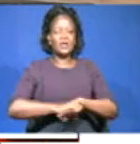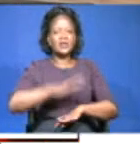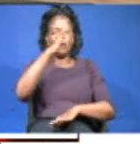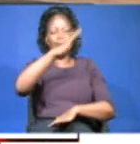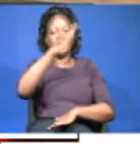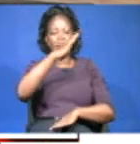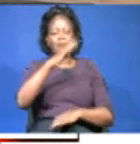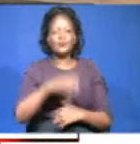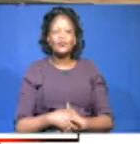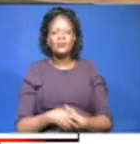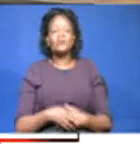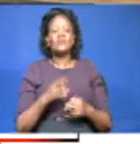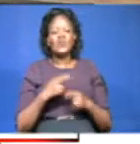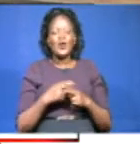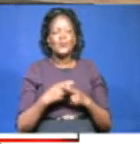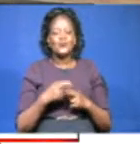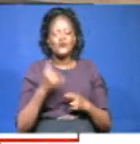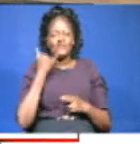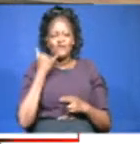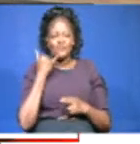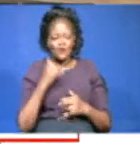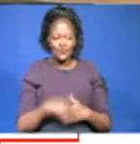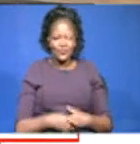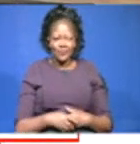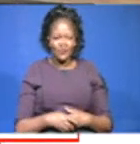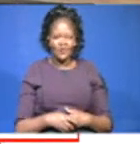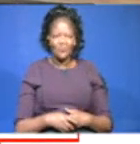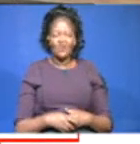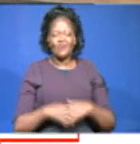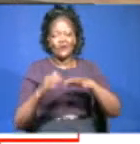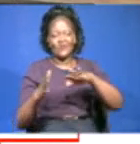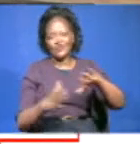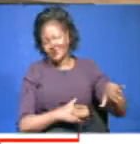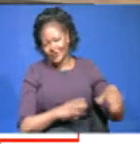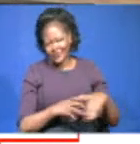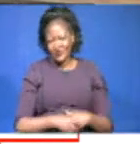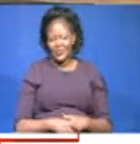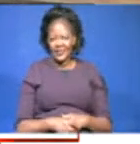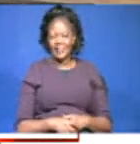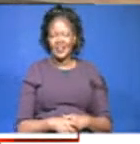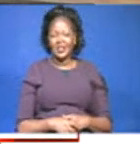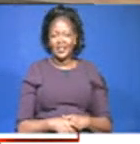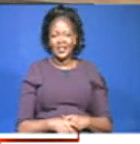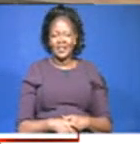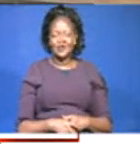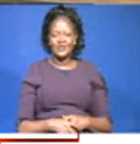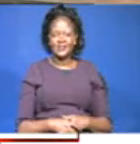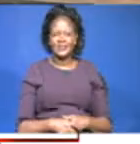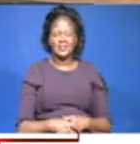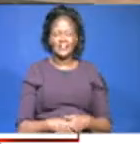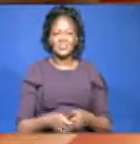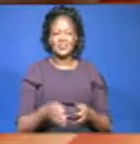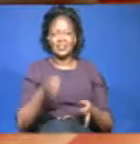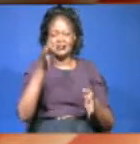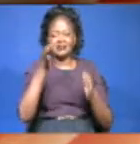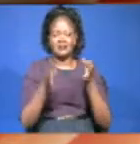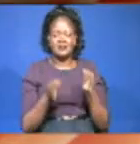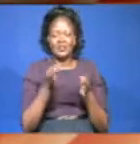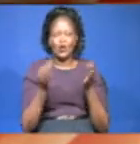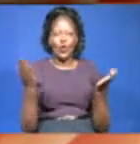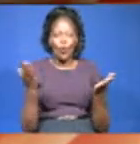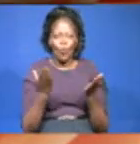is Susan Thuku. And to kick us off, we'll be crossing over to the corridors of justice,